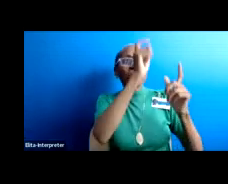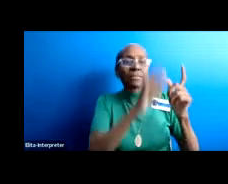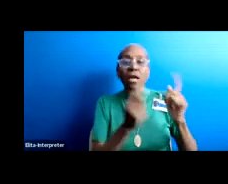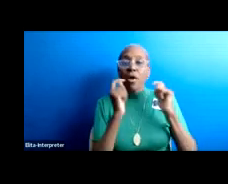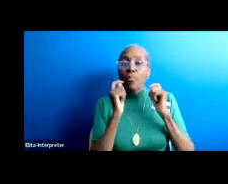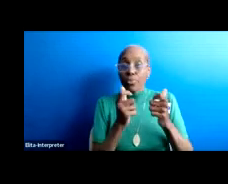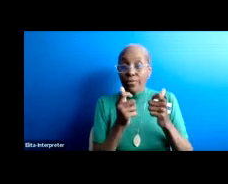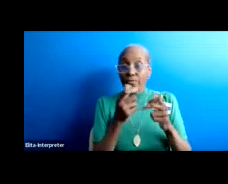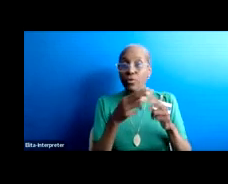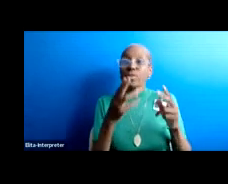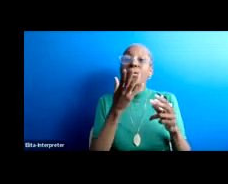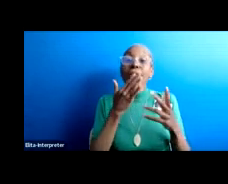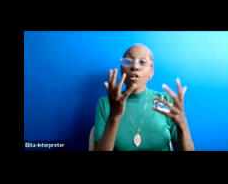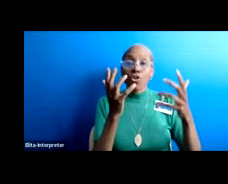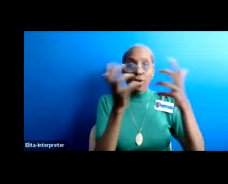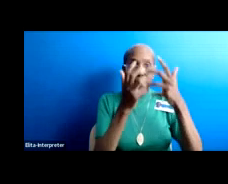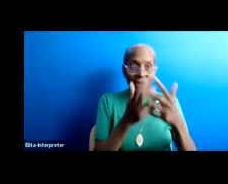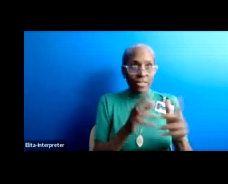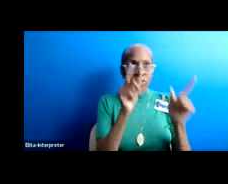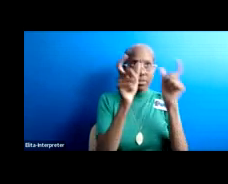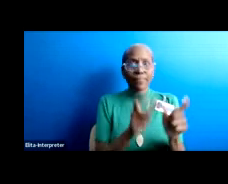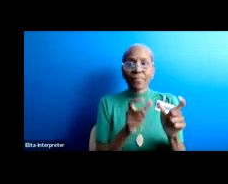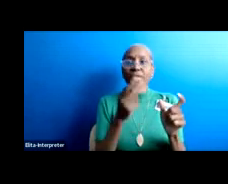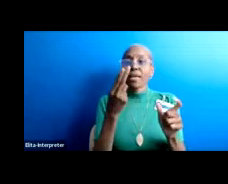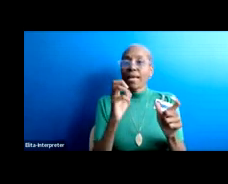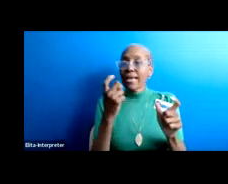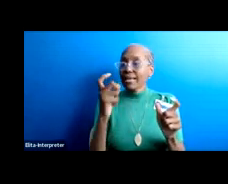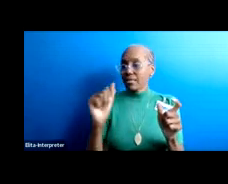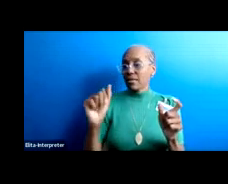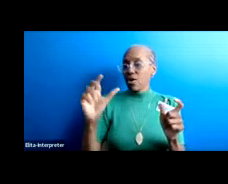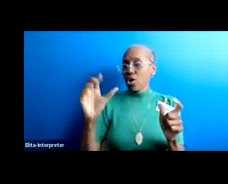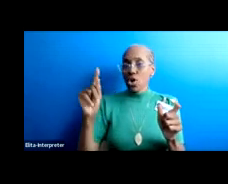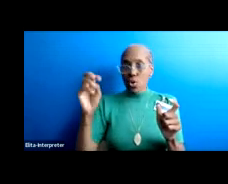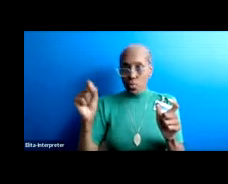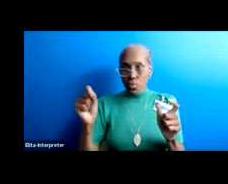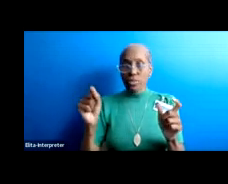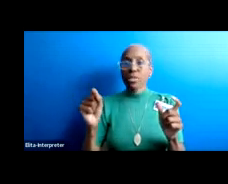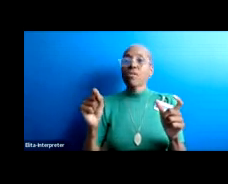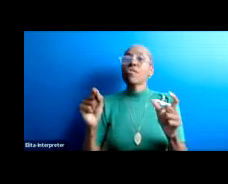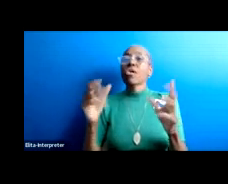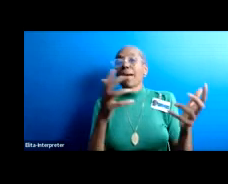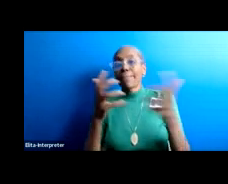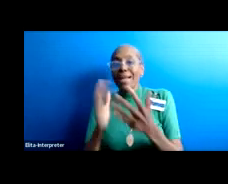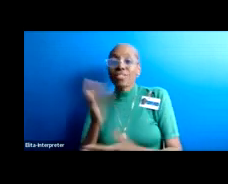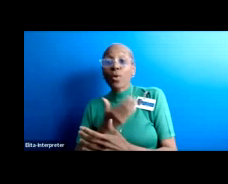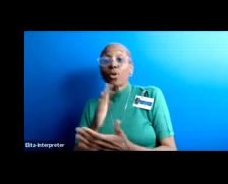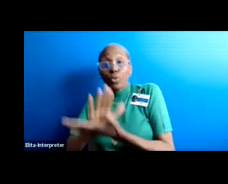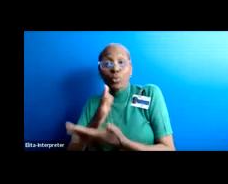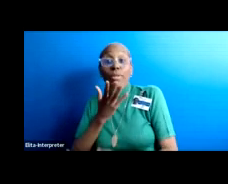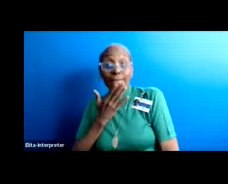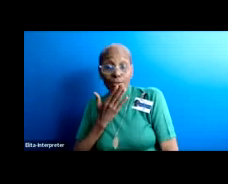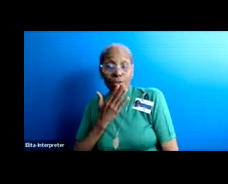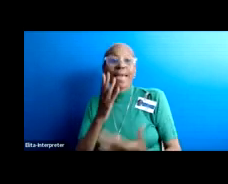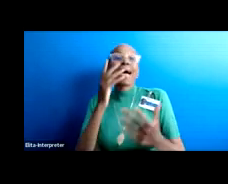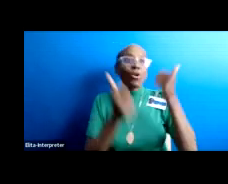quick color combination hex codes that deal with our school colors and the combinations that